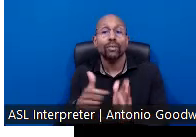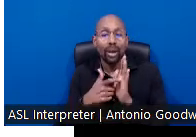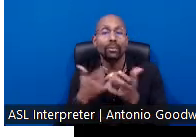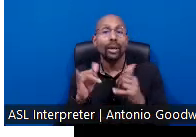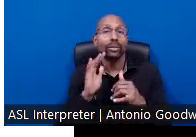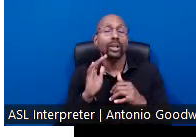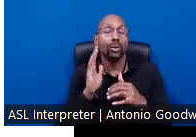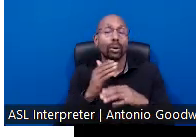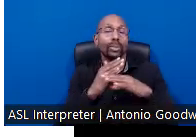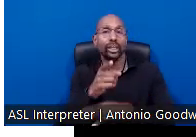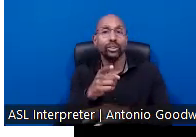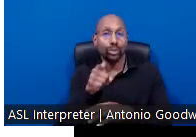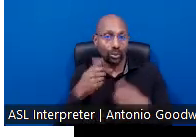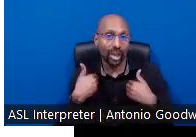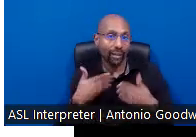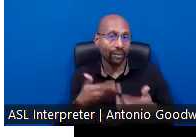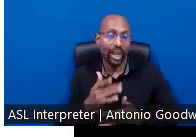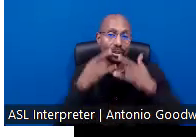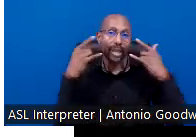to, wear a mask.